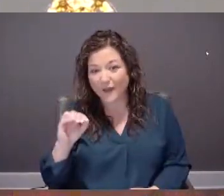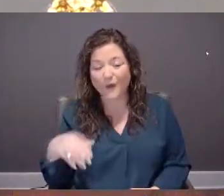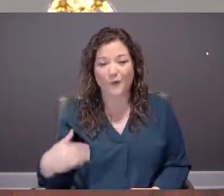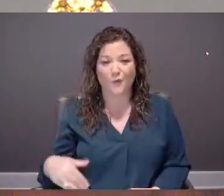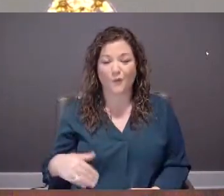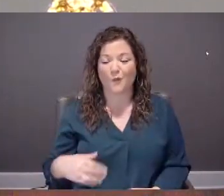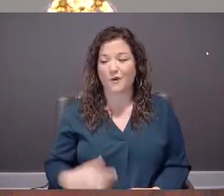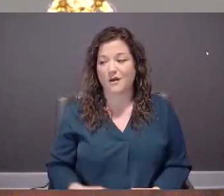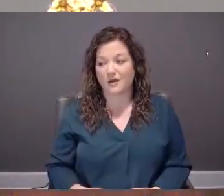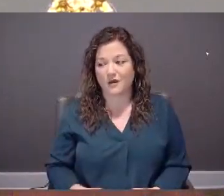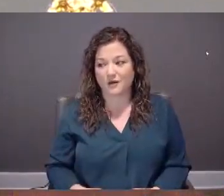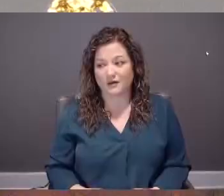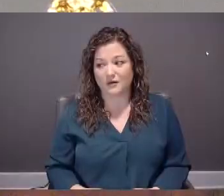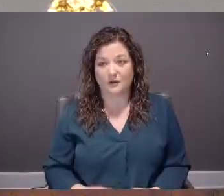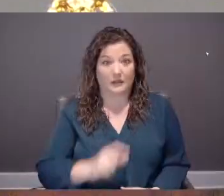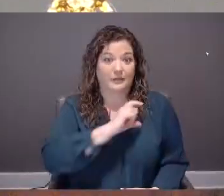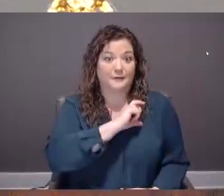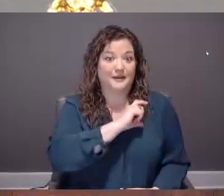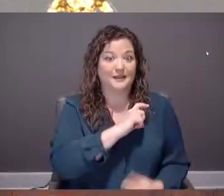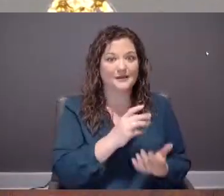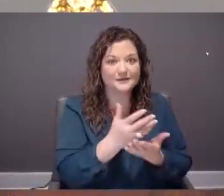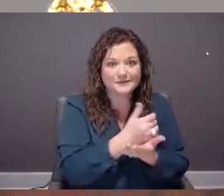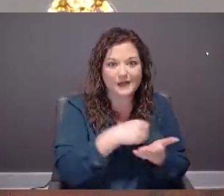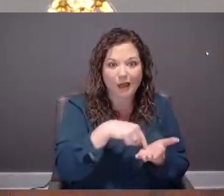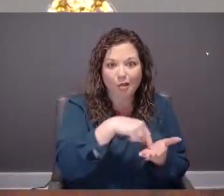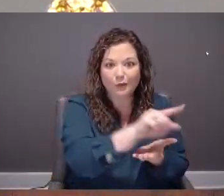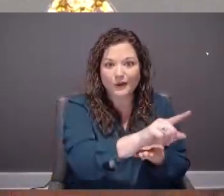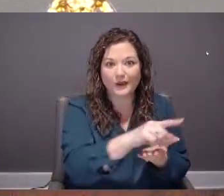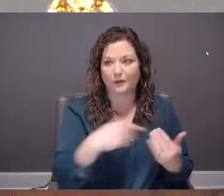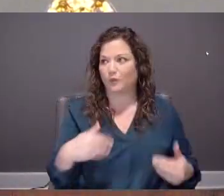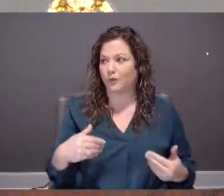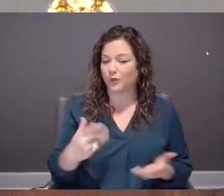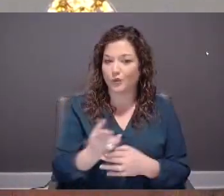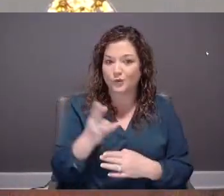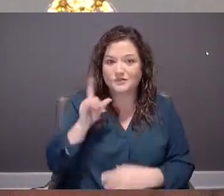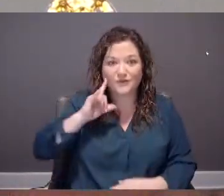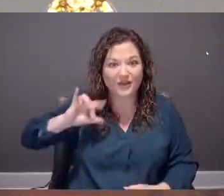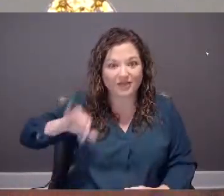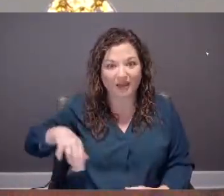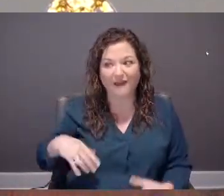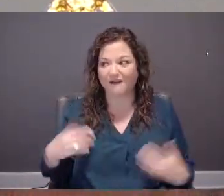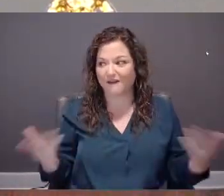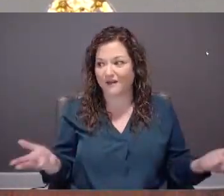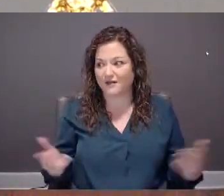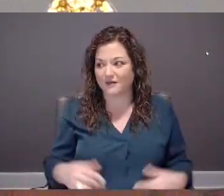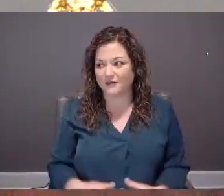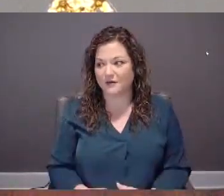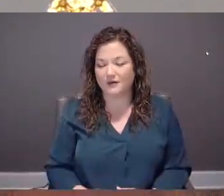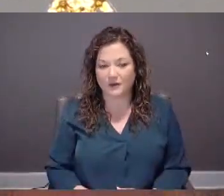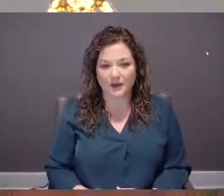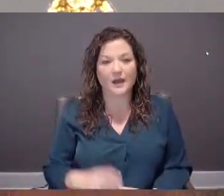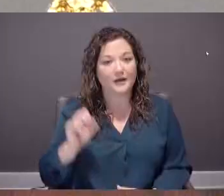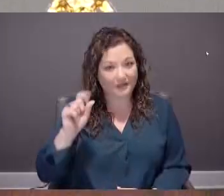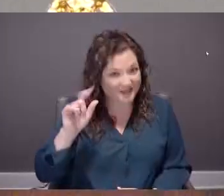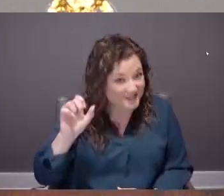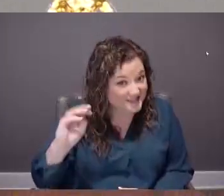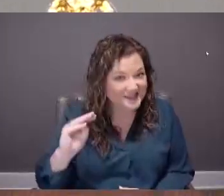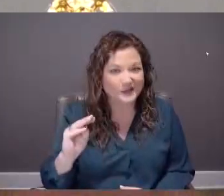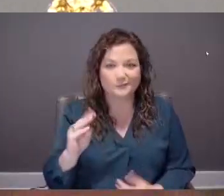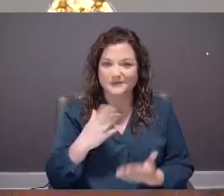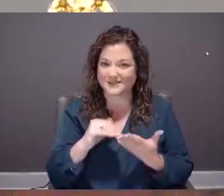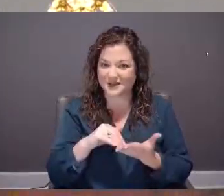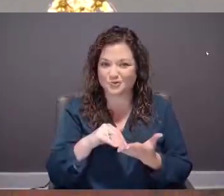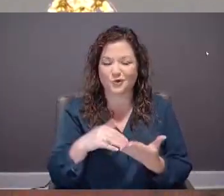the police salaries. We figured out a way to fund the police salaries out of this too. And the crown jewel is the STEAM Center that we're all very excited about.